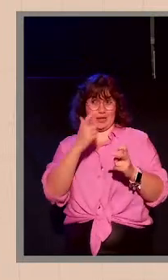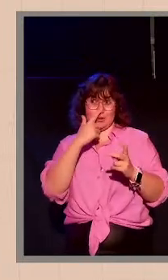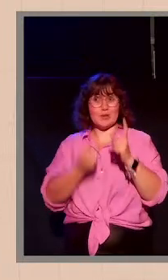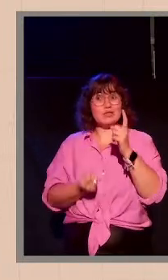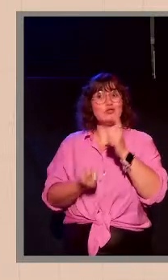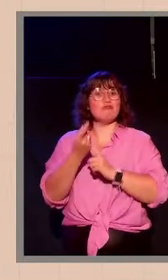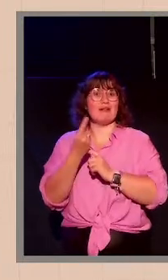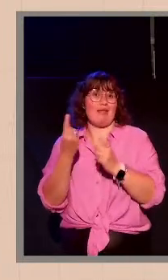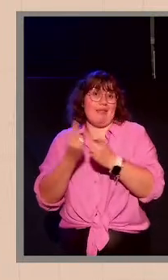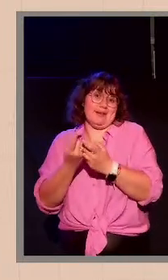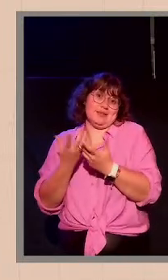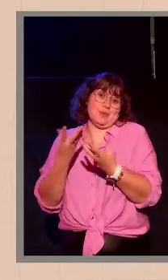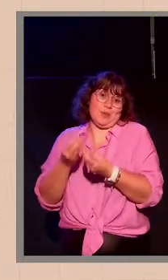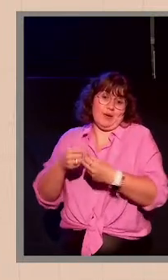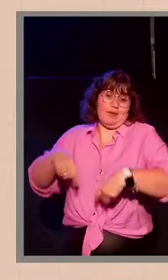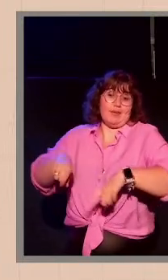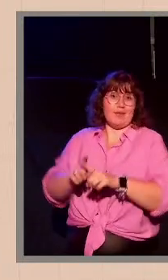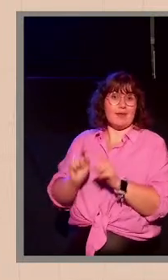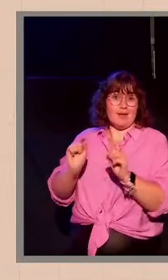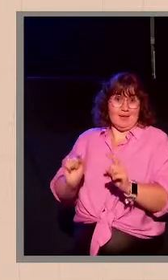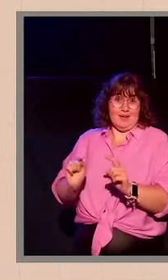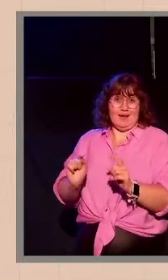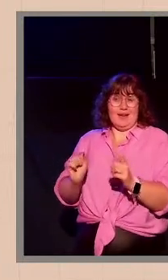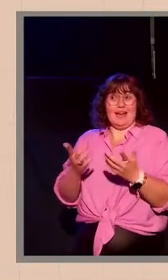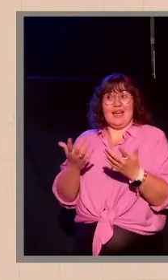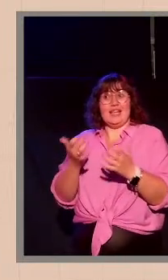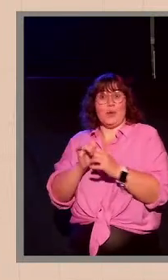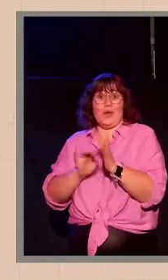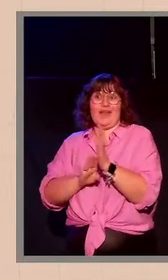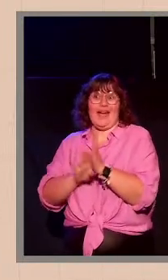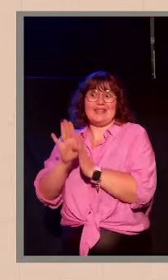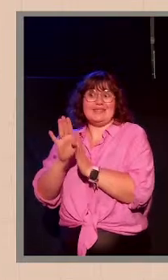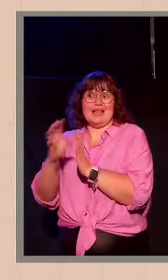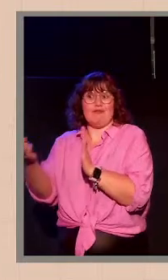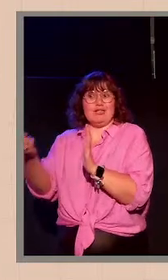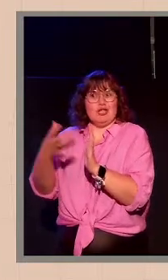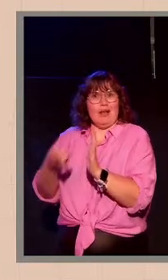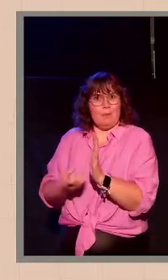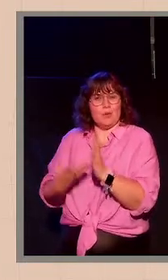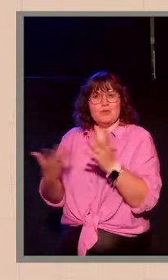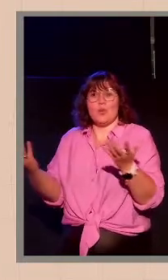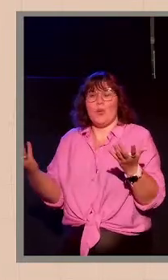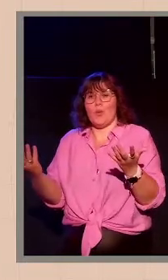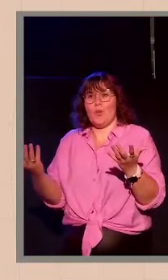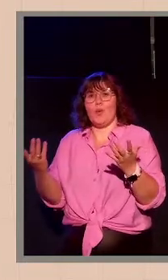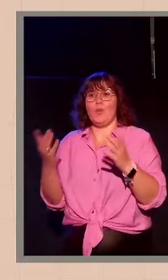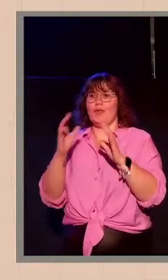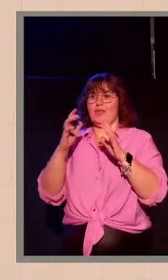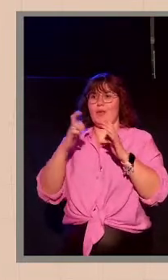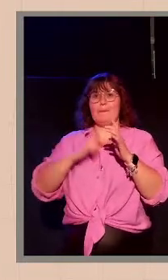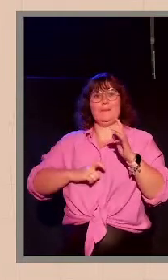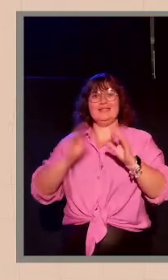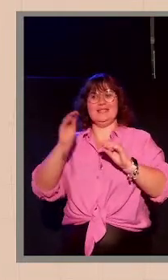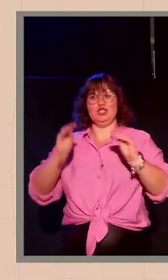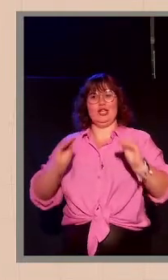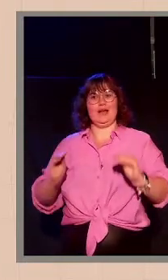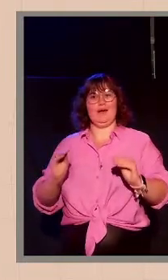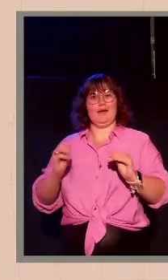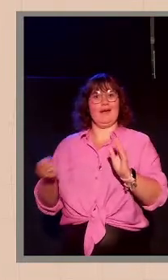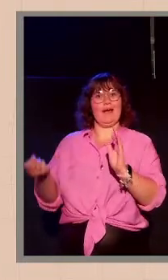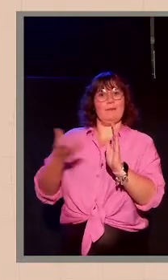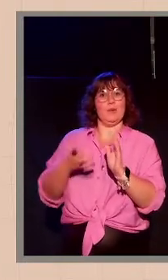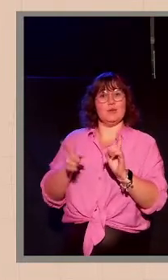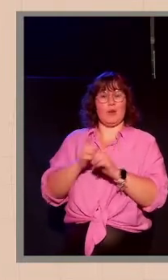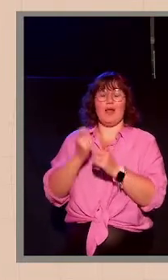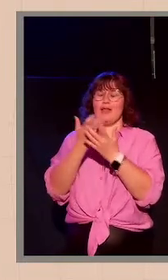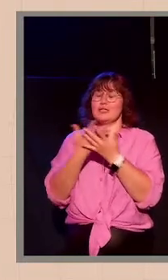things with this, either with acceleration inputs or with the positioning inputs. So yeah, there's a